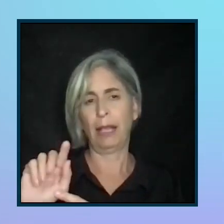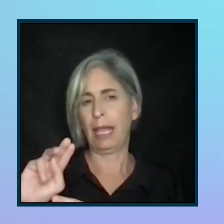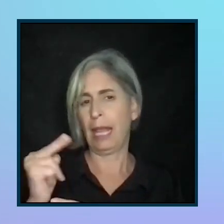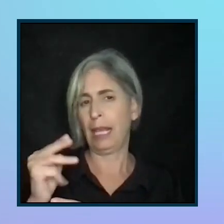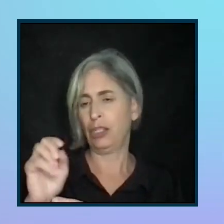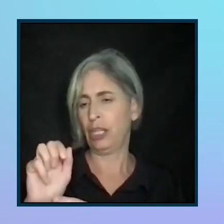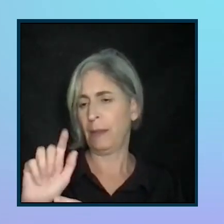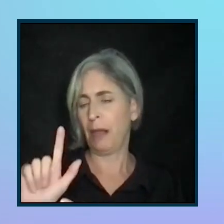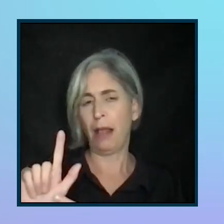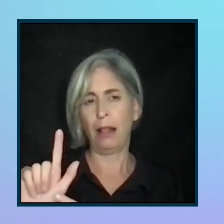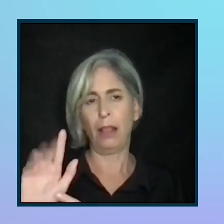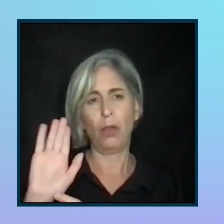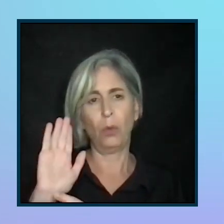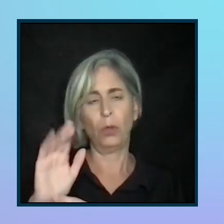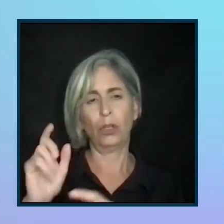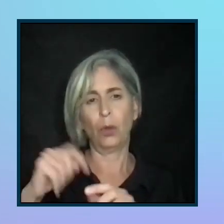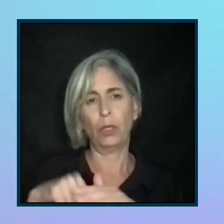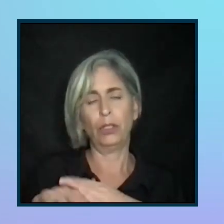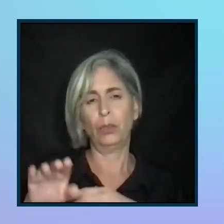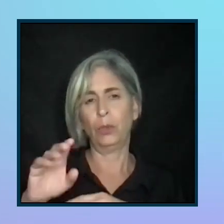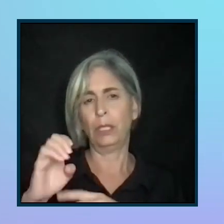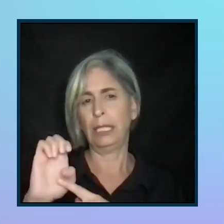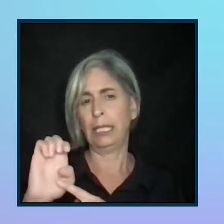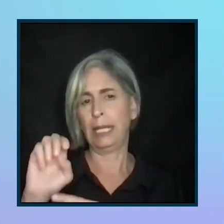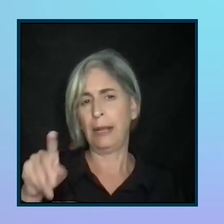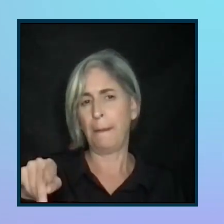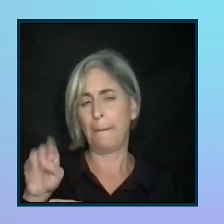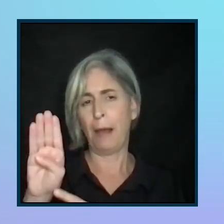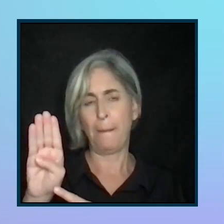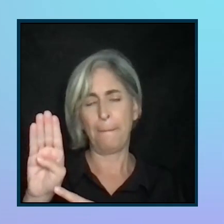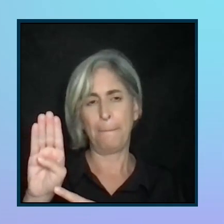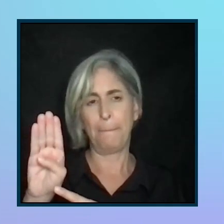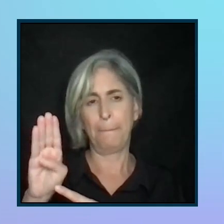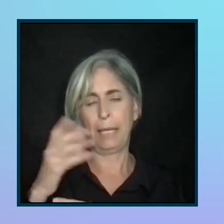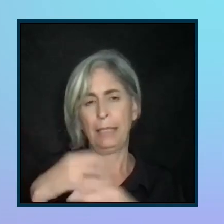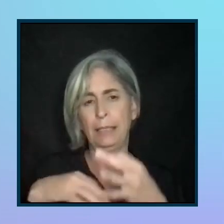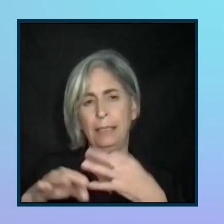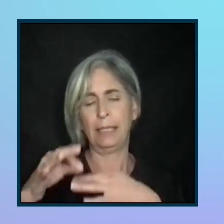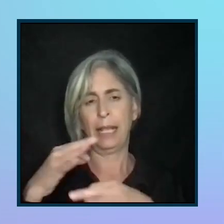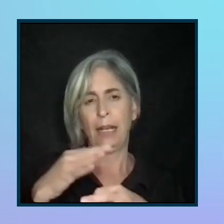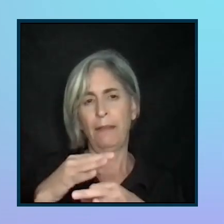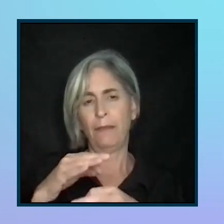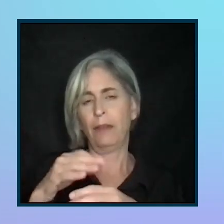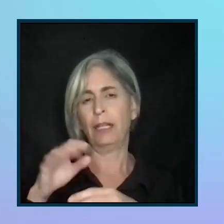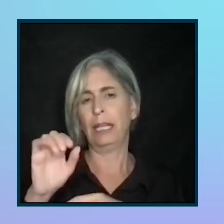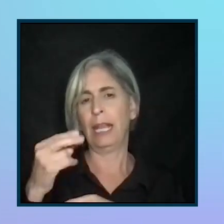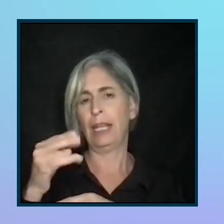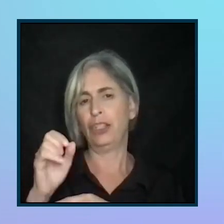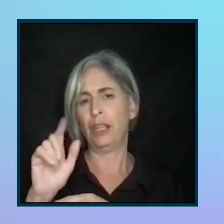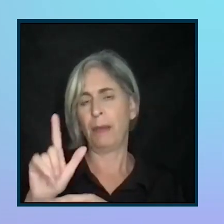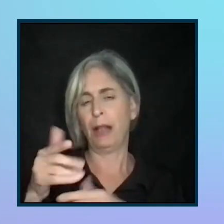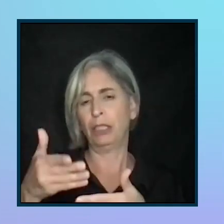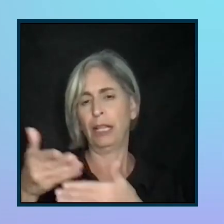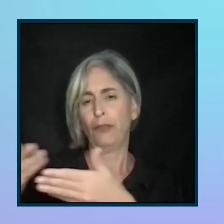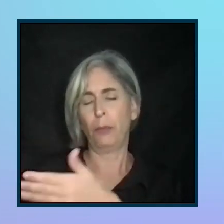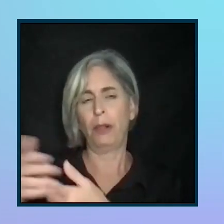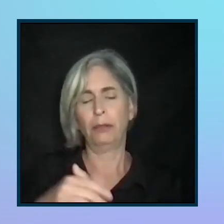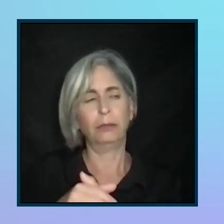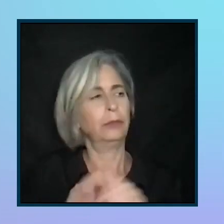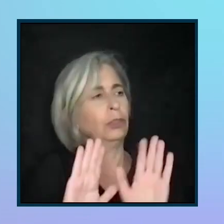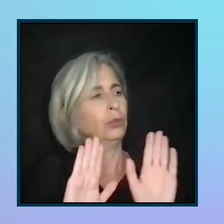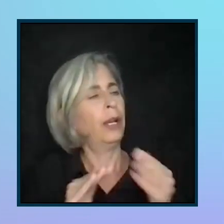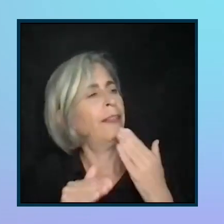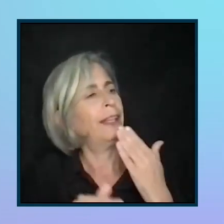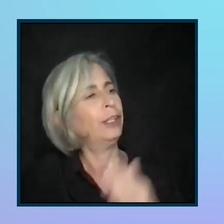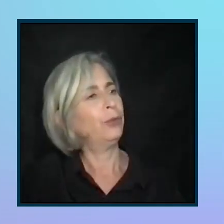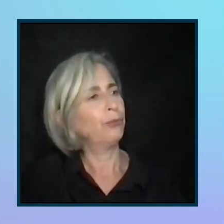XHTML that's going to go into an EPUB creation rather than have to go to an XML deliverable at all. Great, thank